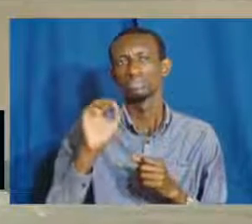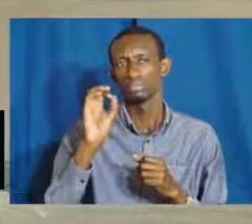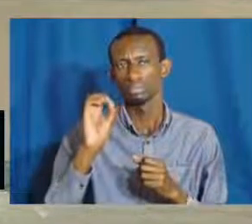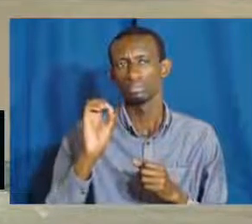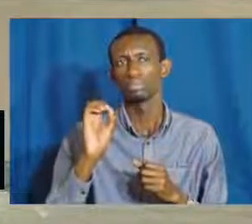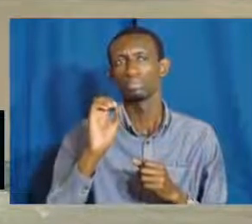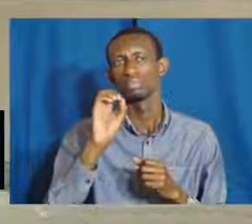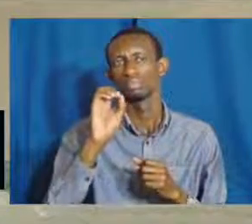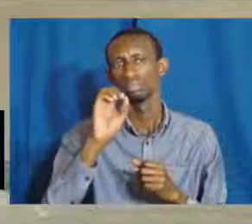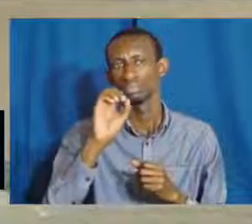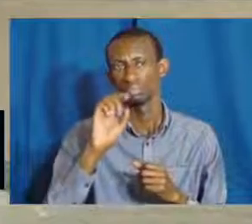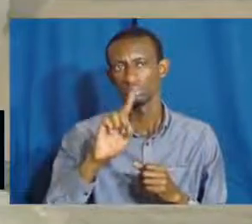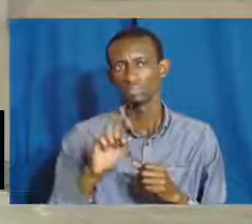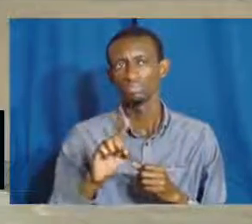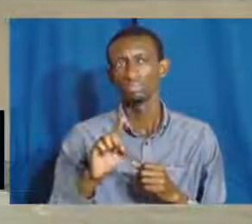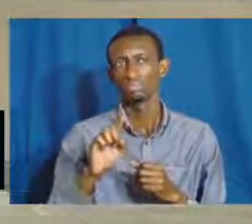Moseley